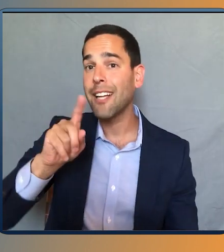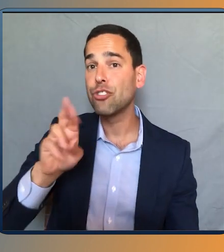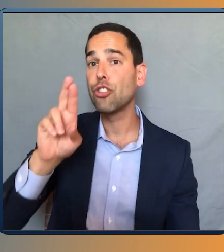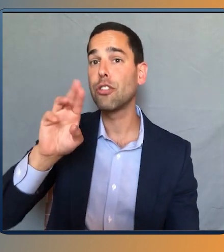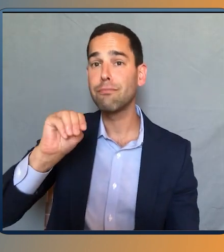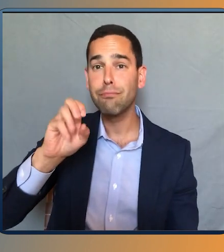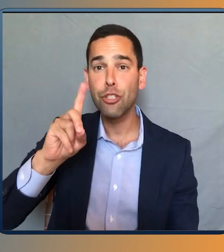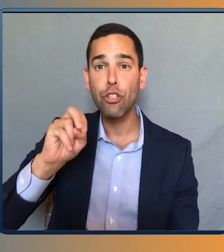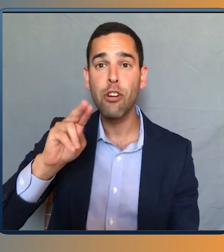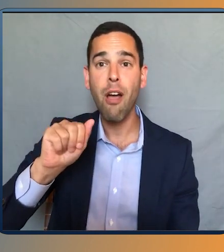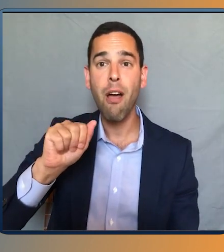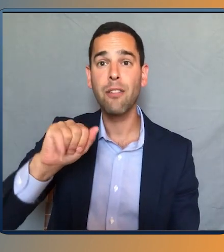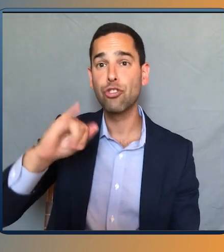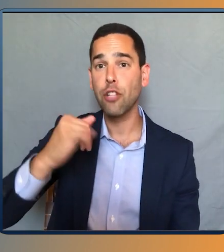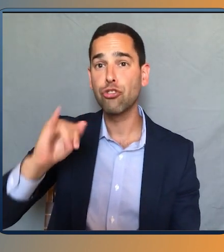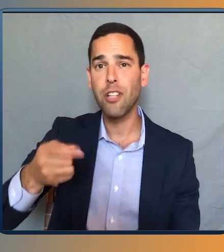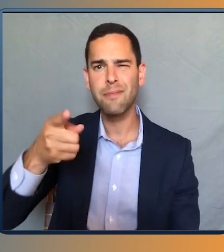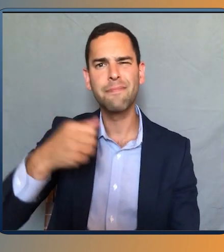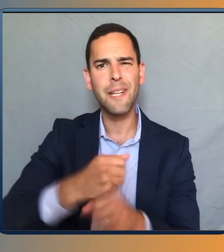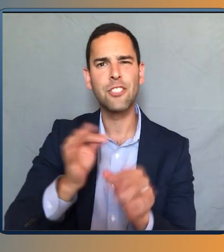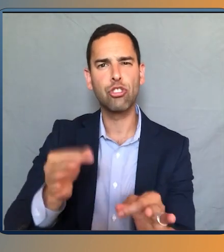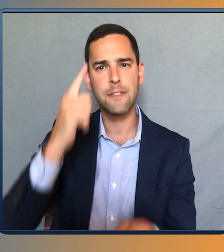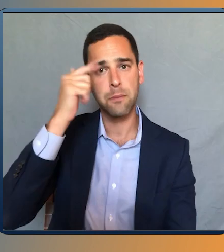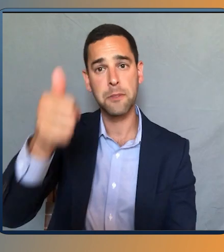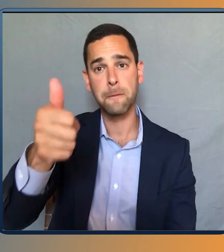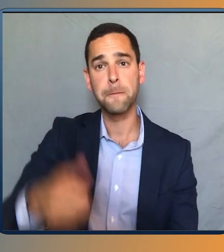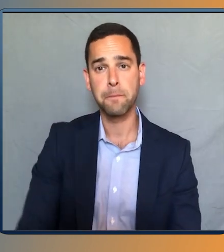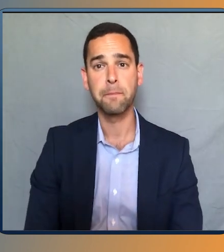the Pfizer, Moderna, and Johnson & Johnson so they can make an accurate decision for themselves.